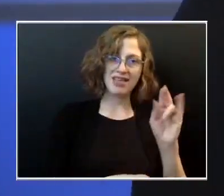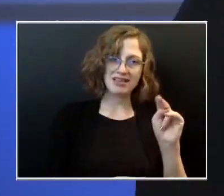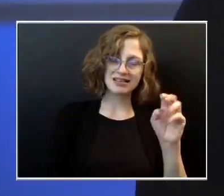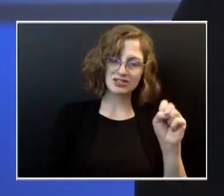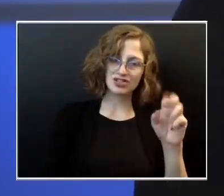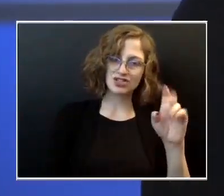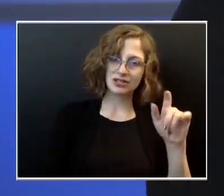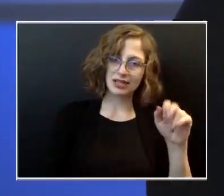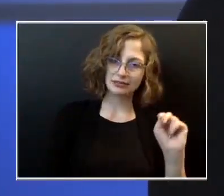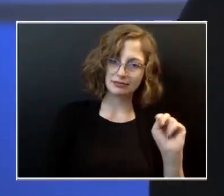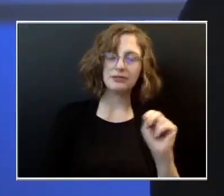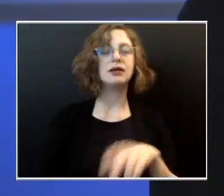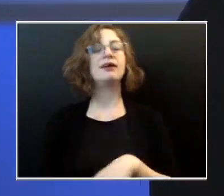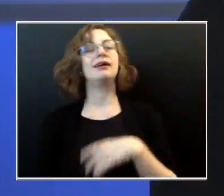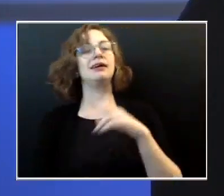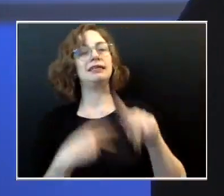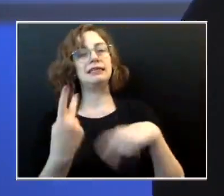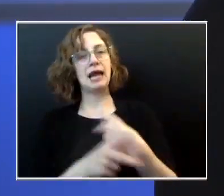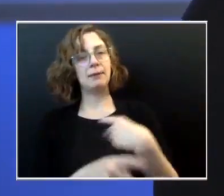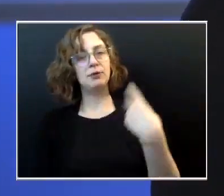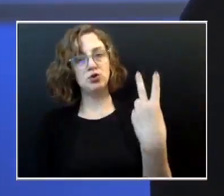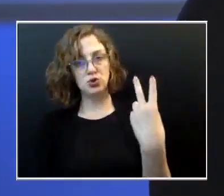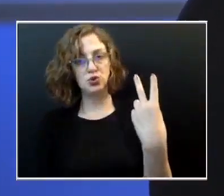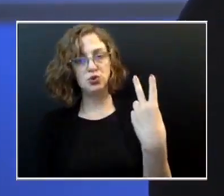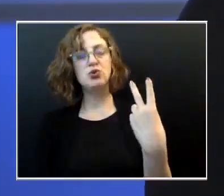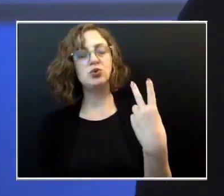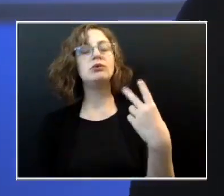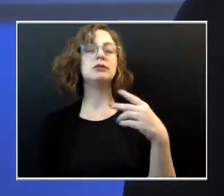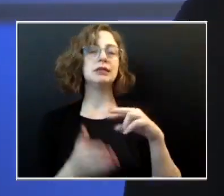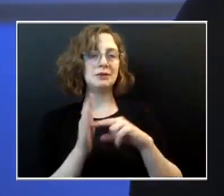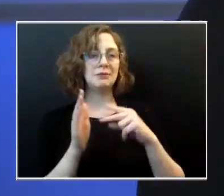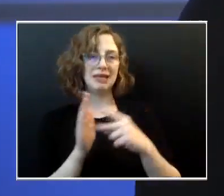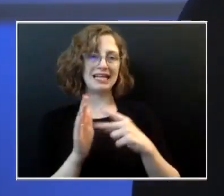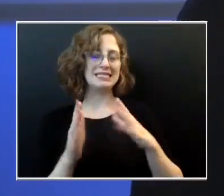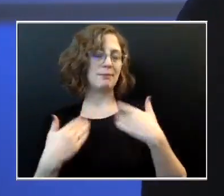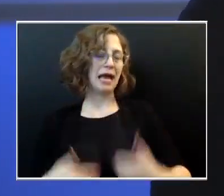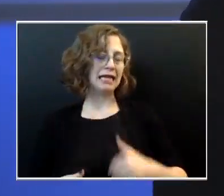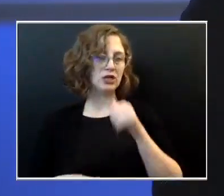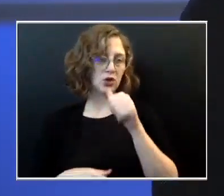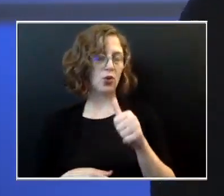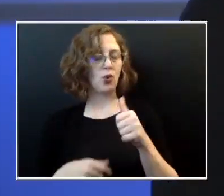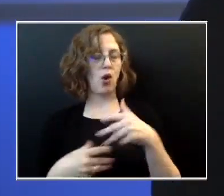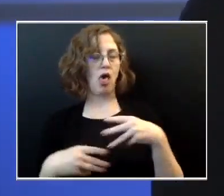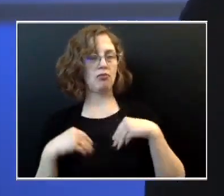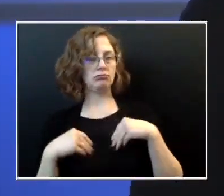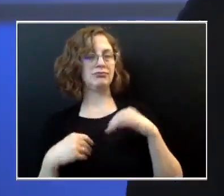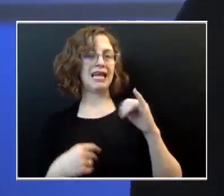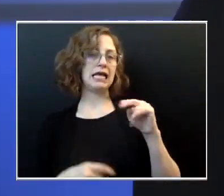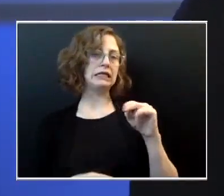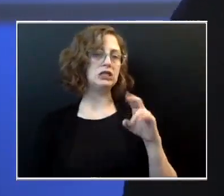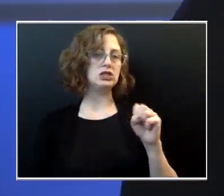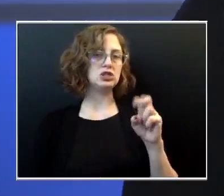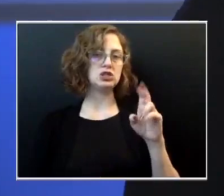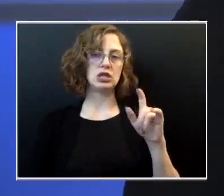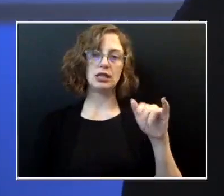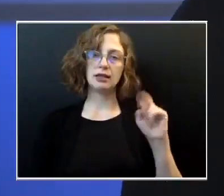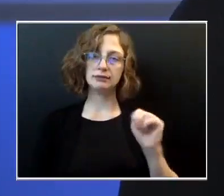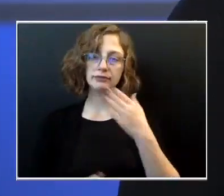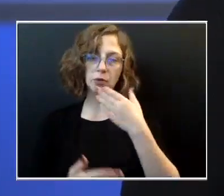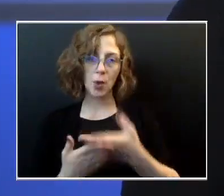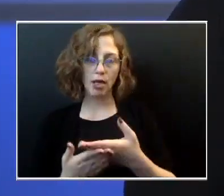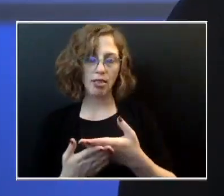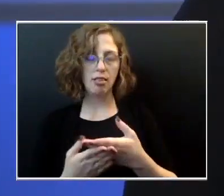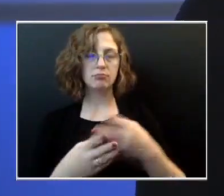insulin resistance. Both of those are medically characterized terms where they're basically recognized